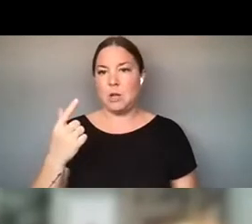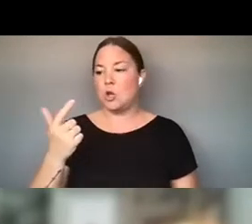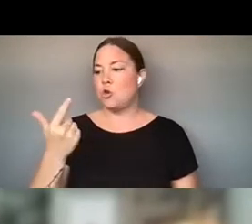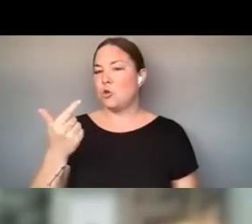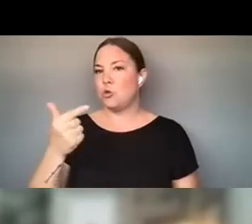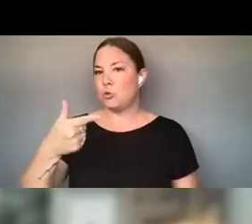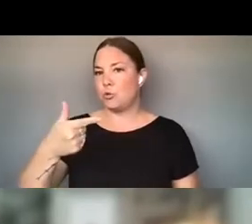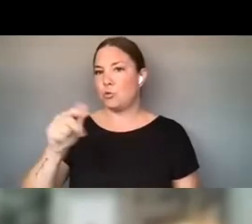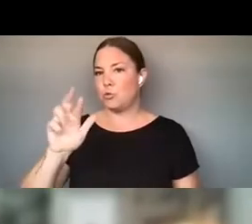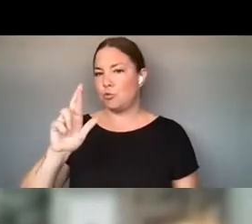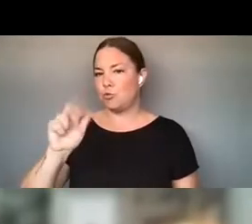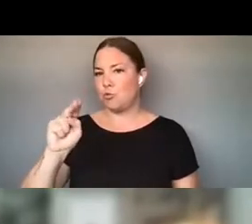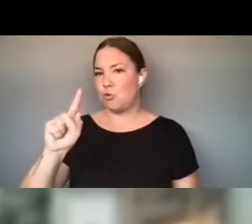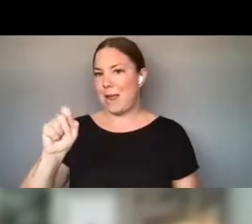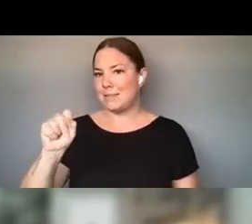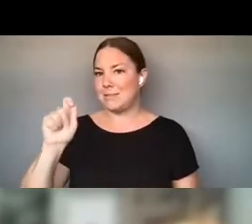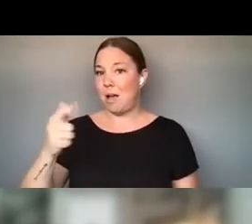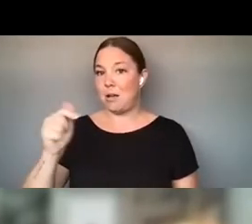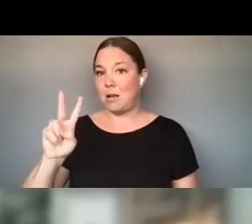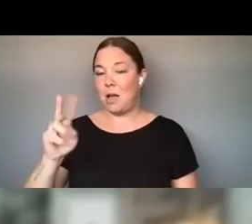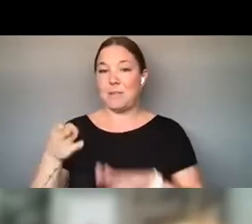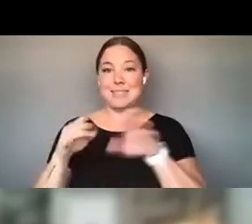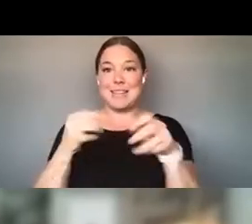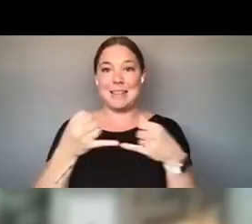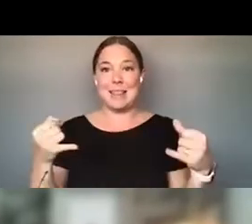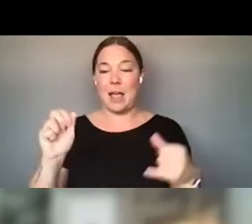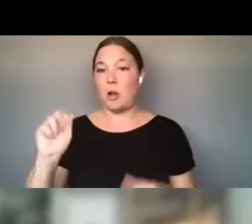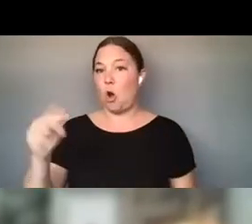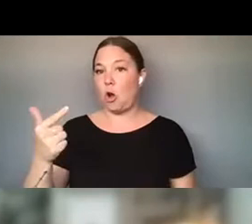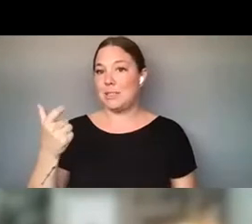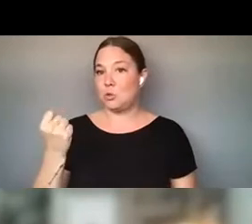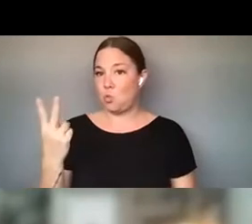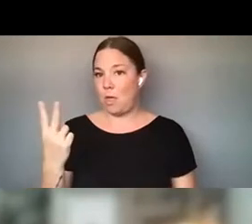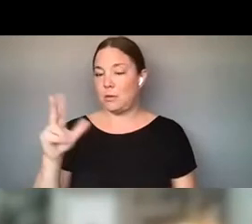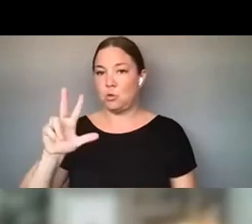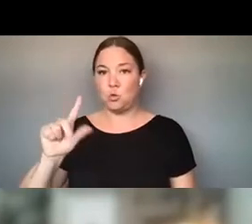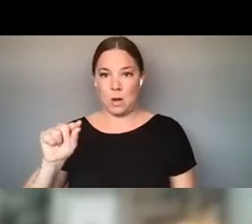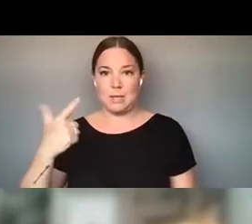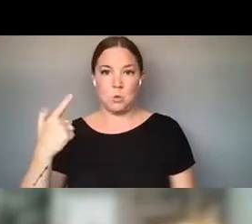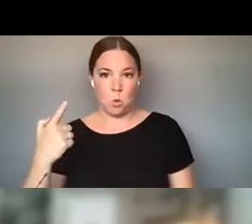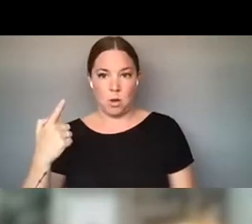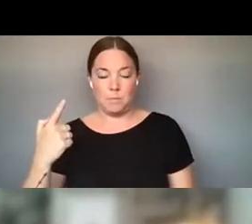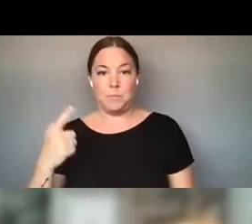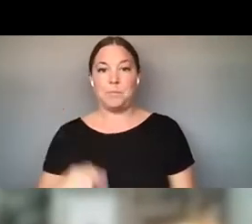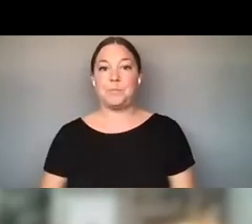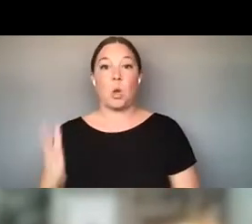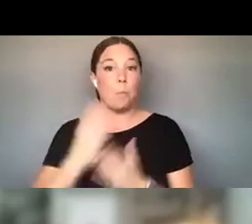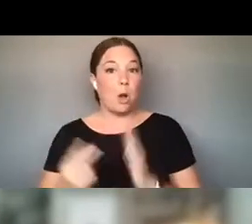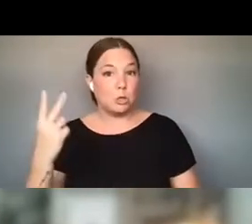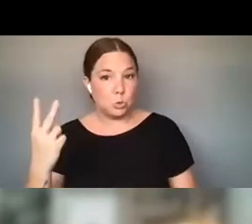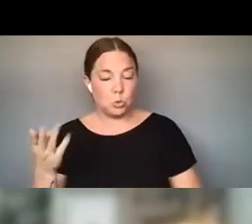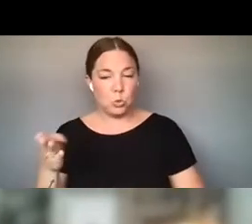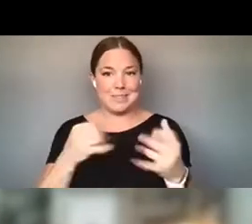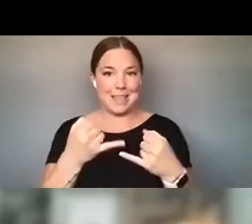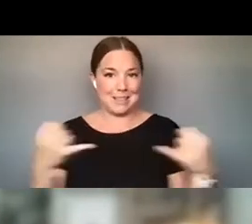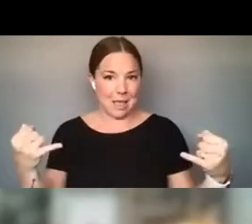and that deadline will be August 12, 2021. And then the part two deadlines for the A